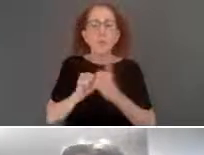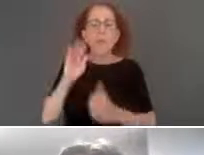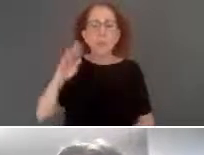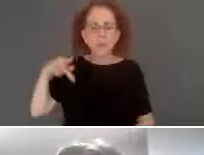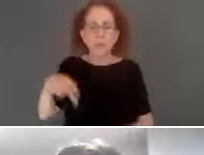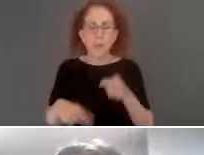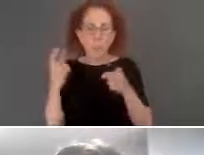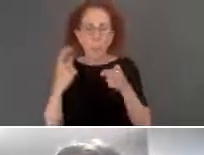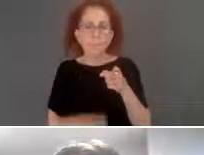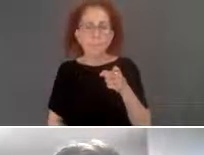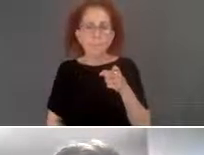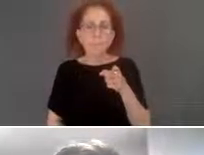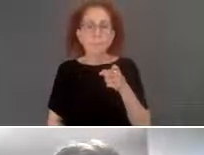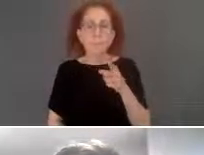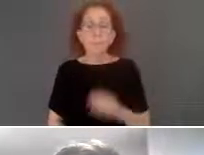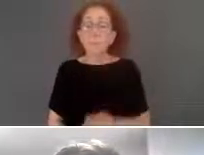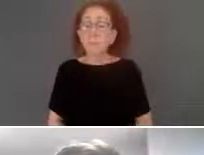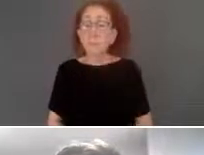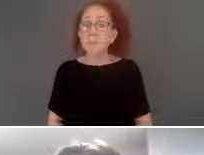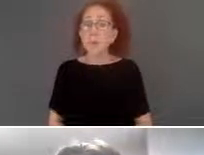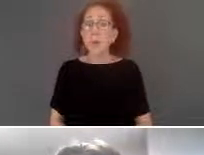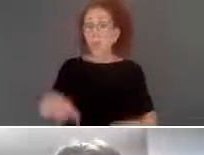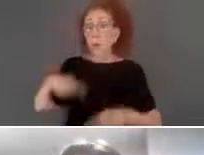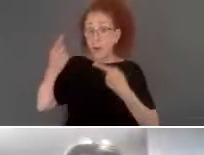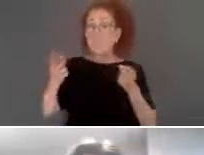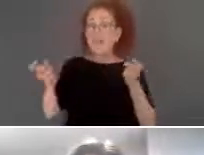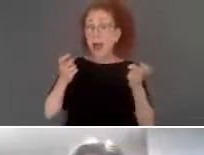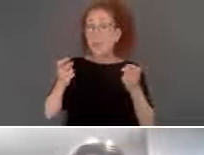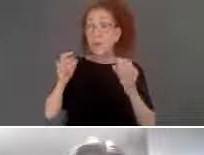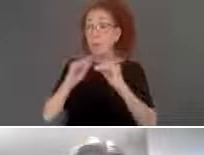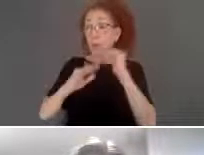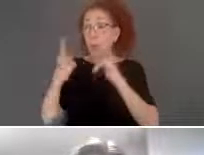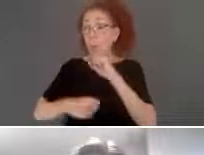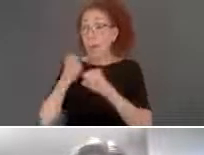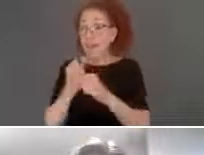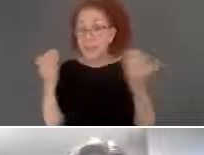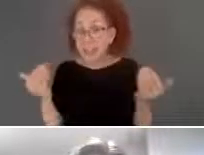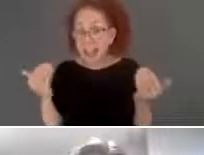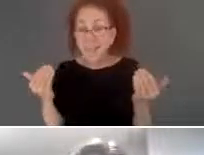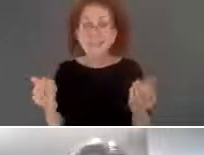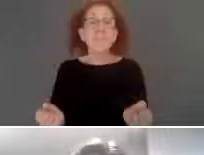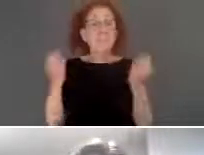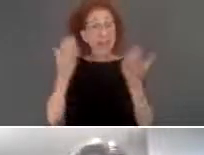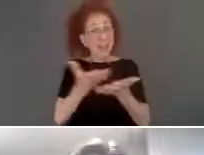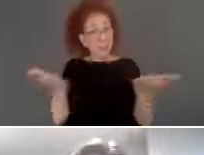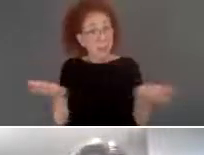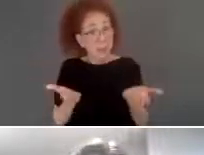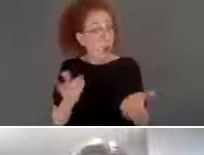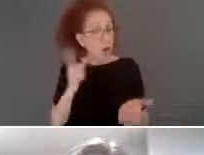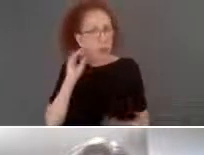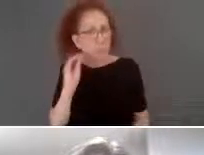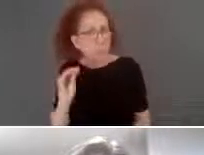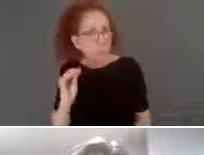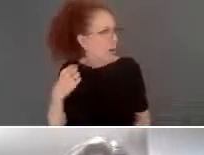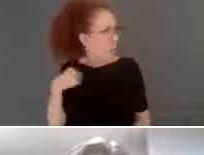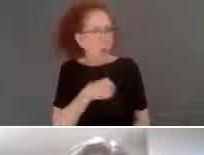that we have been operating for over a year now, and I know many of you in this call may not have heard about that